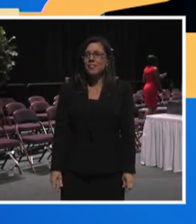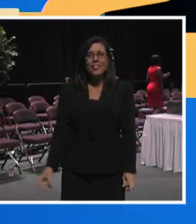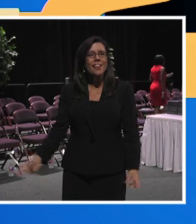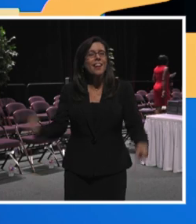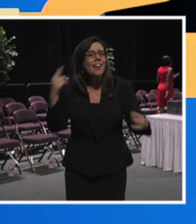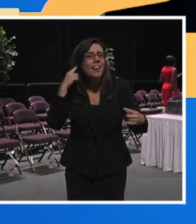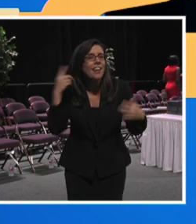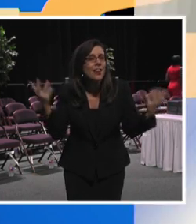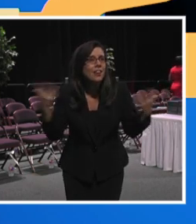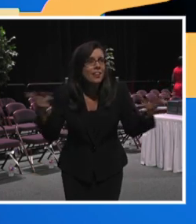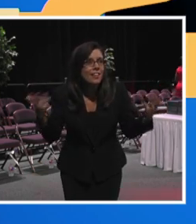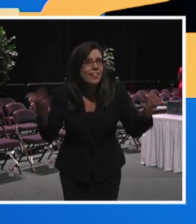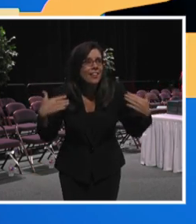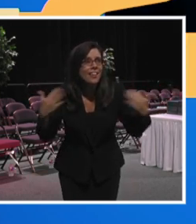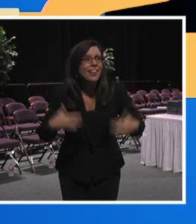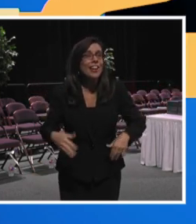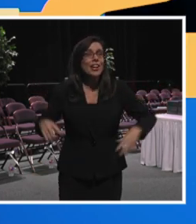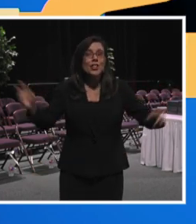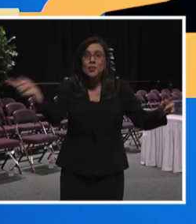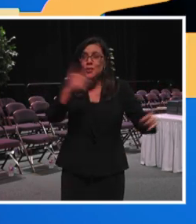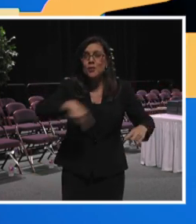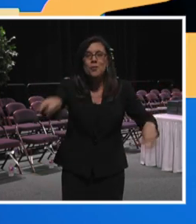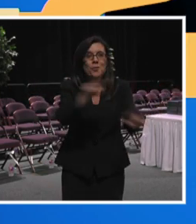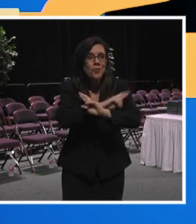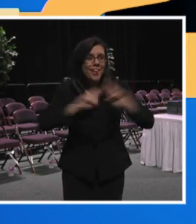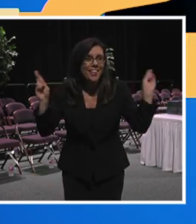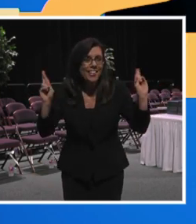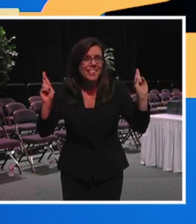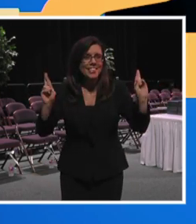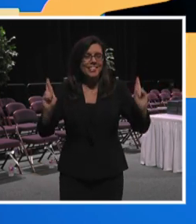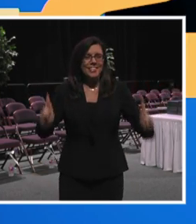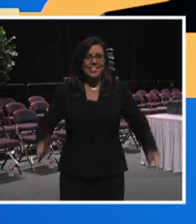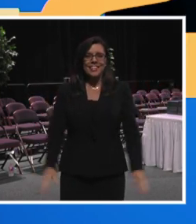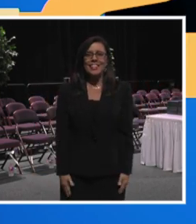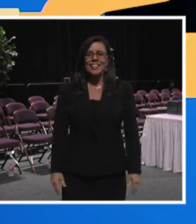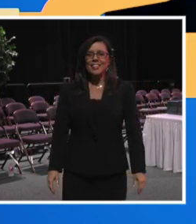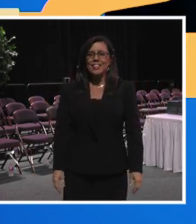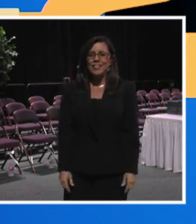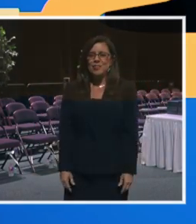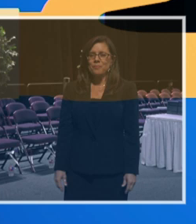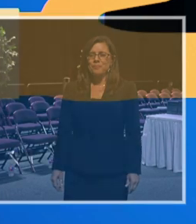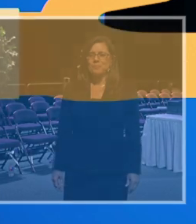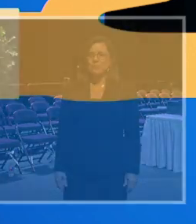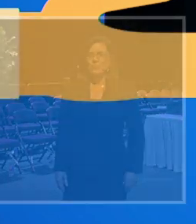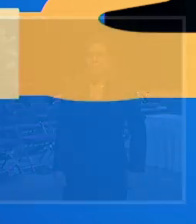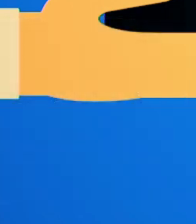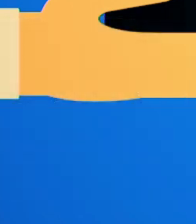I didn't hear you. Are you ready?